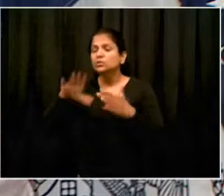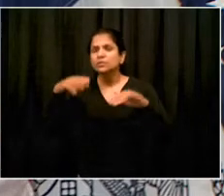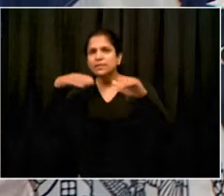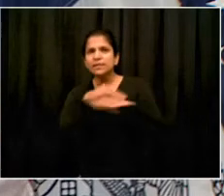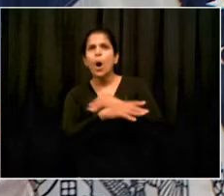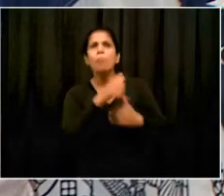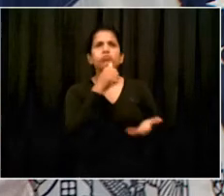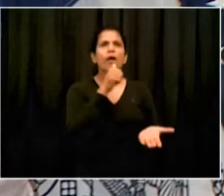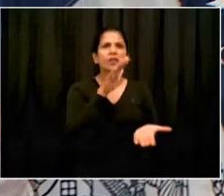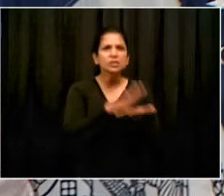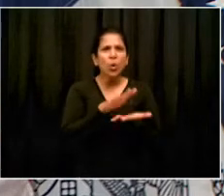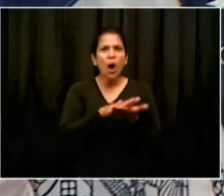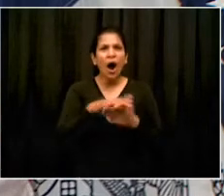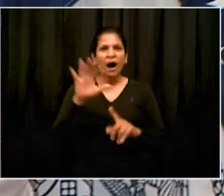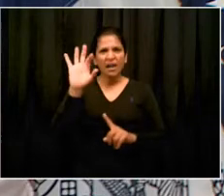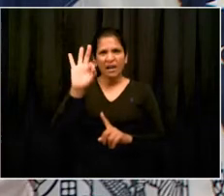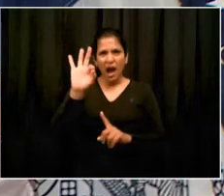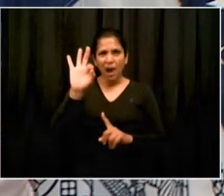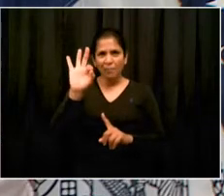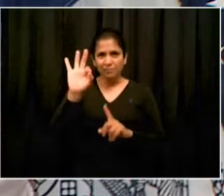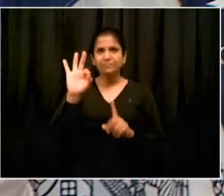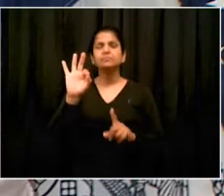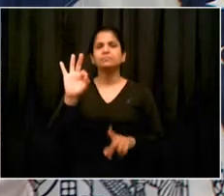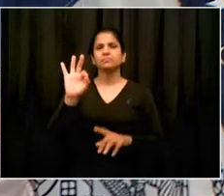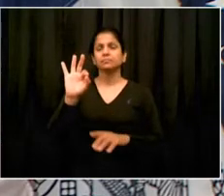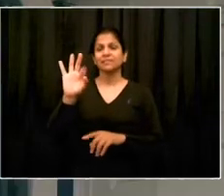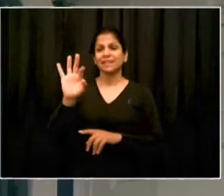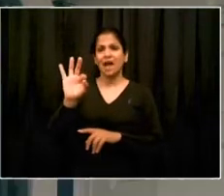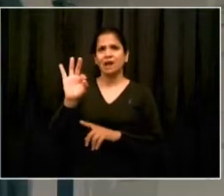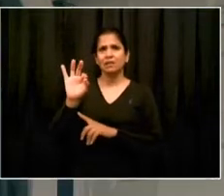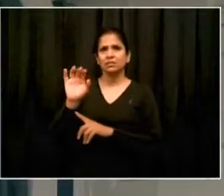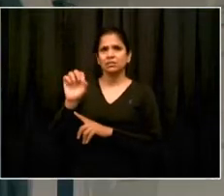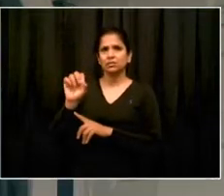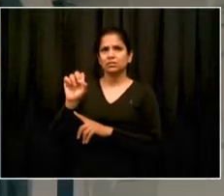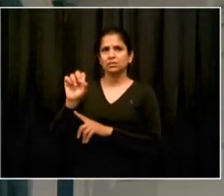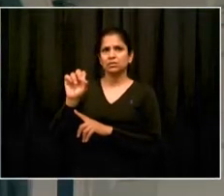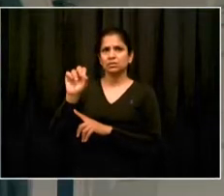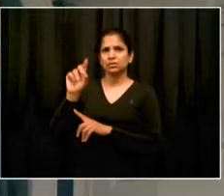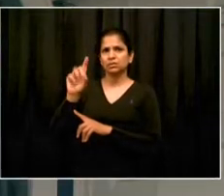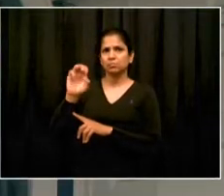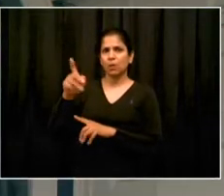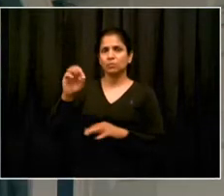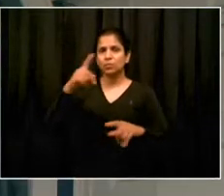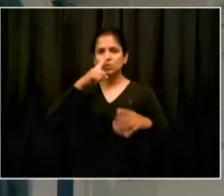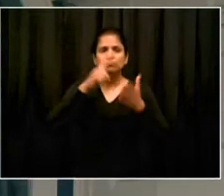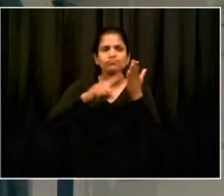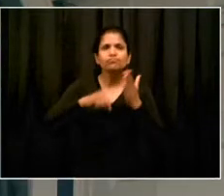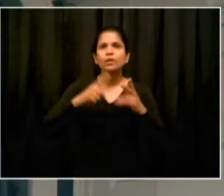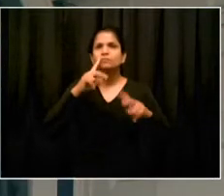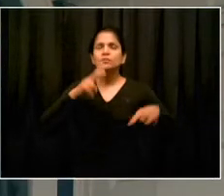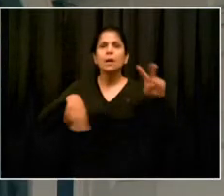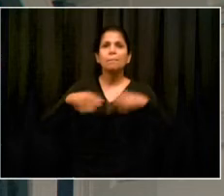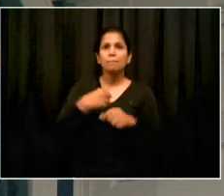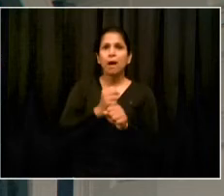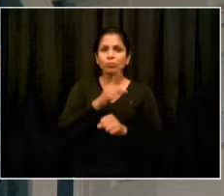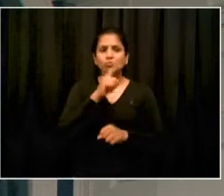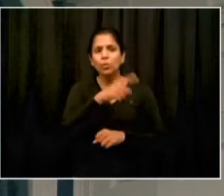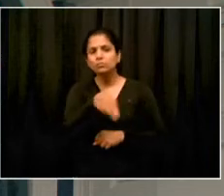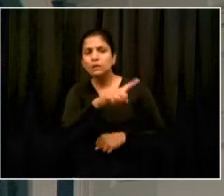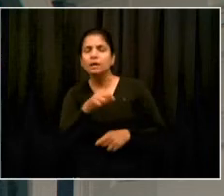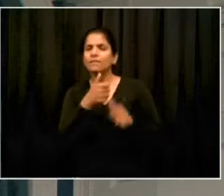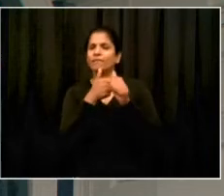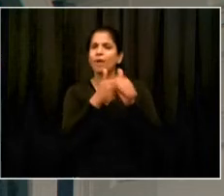Health compliance? Go ahead, Commissioner. Sure. Thank you very much for the question, Juliet. We have a